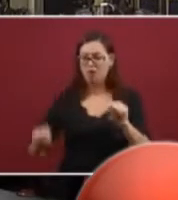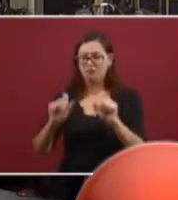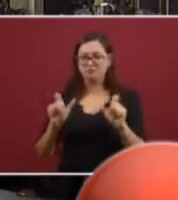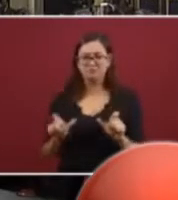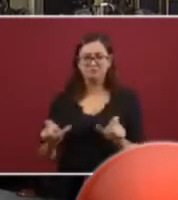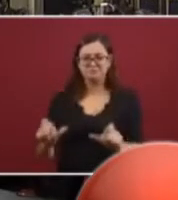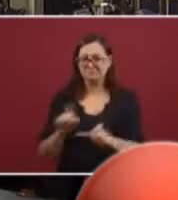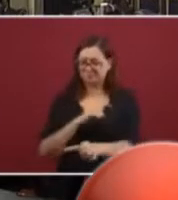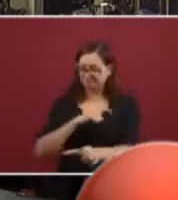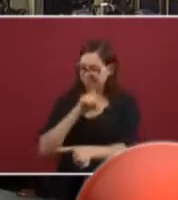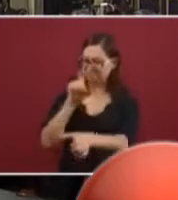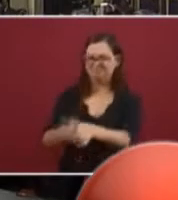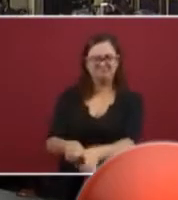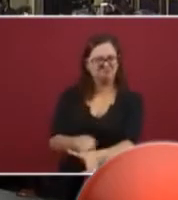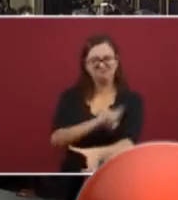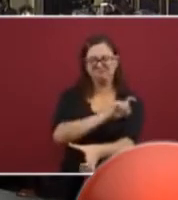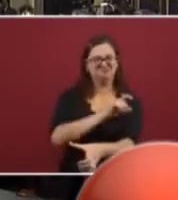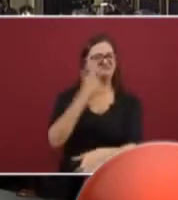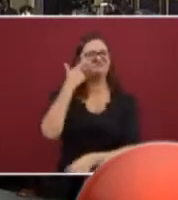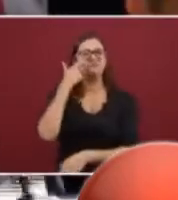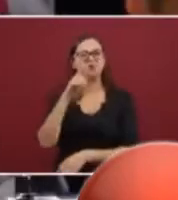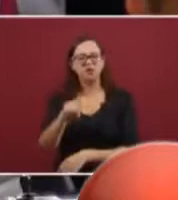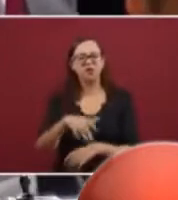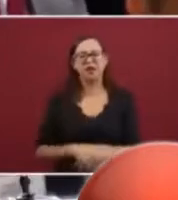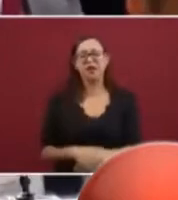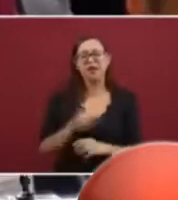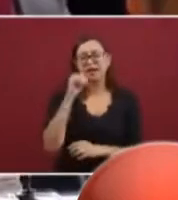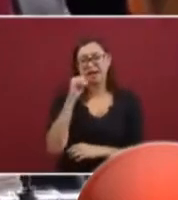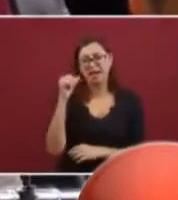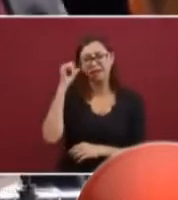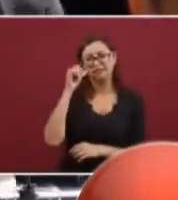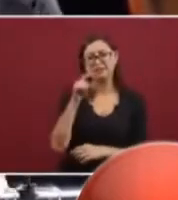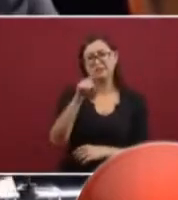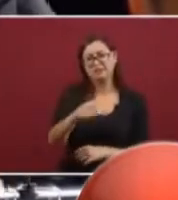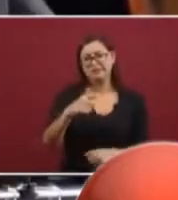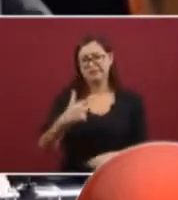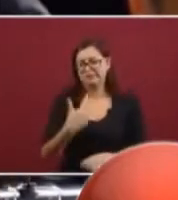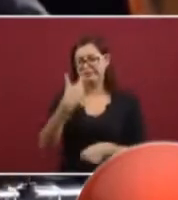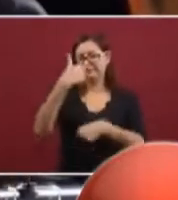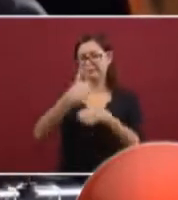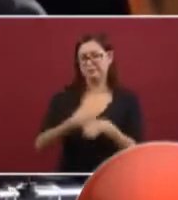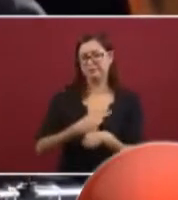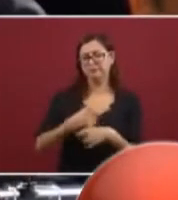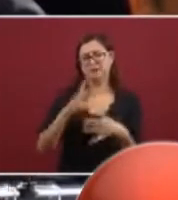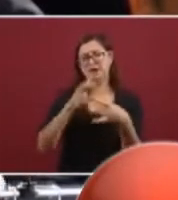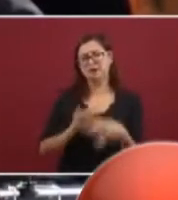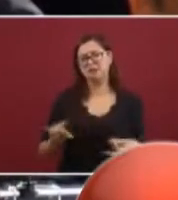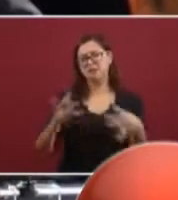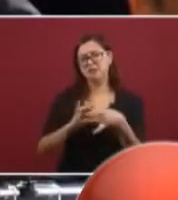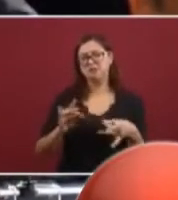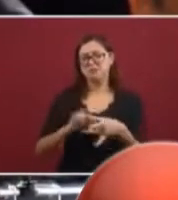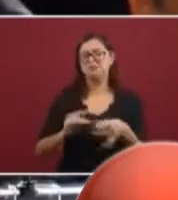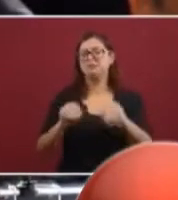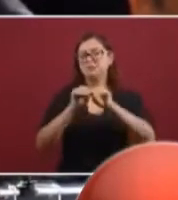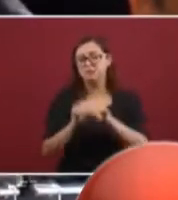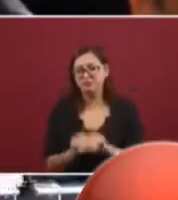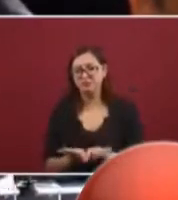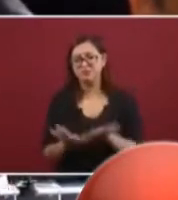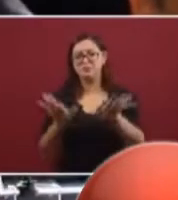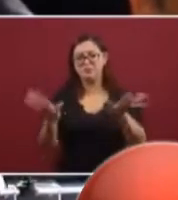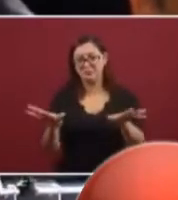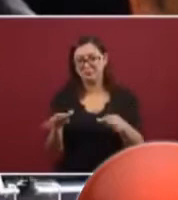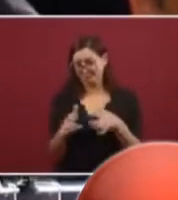Saber cuál ayer usted subió un video. Yesterday you put up a video. Saber si esto se continúa. Is this